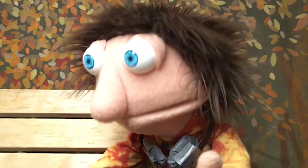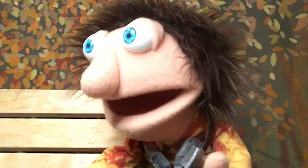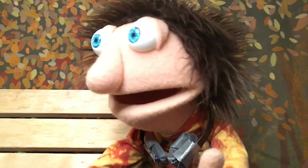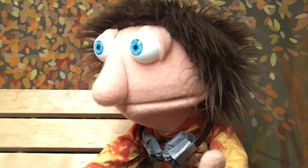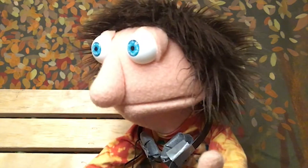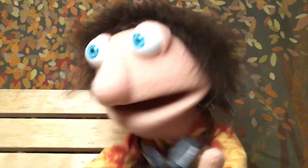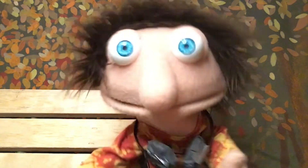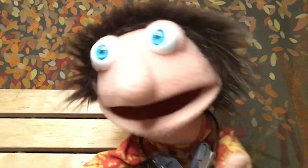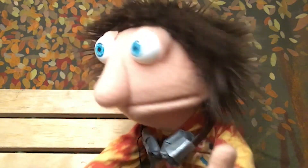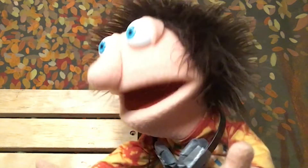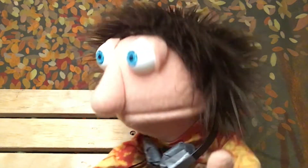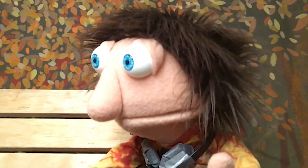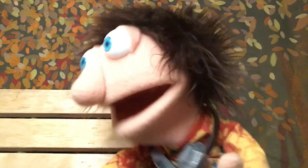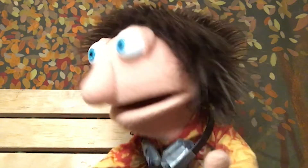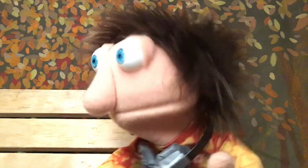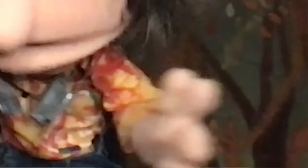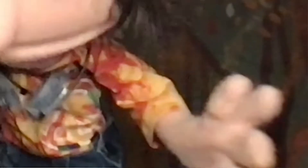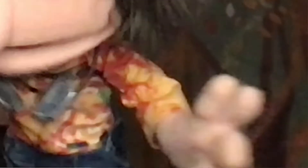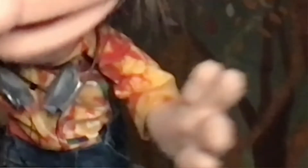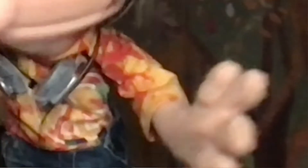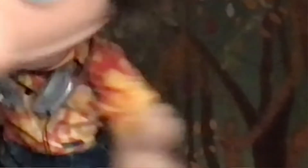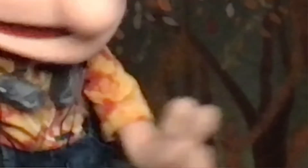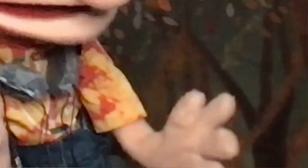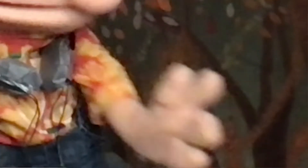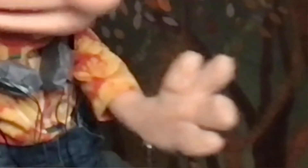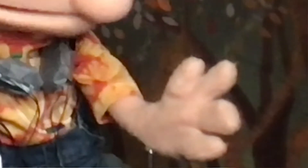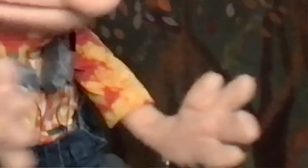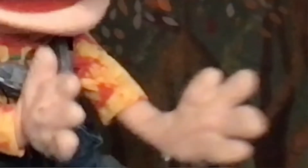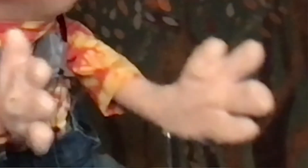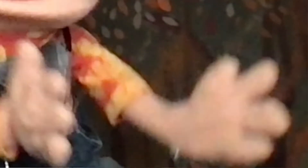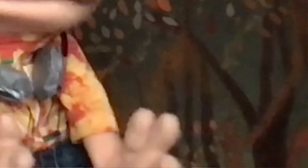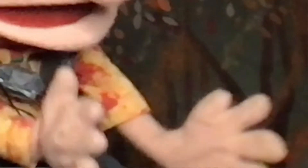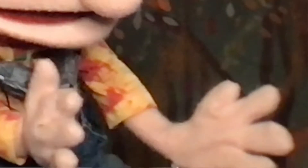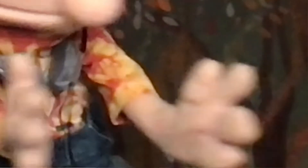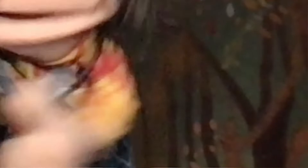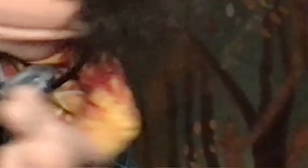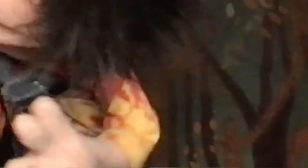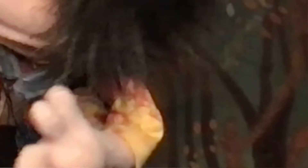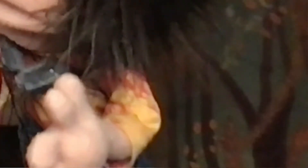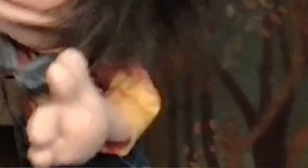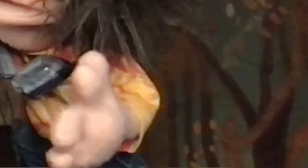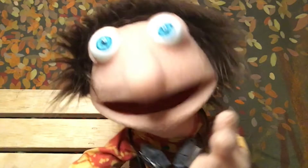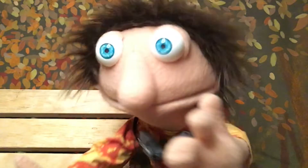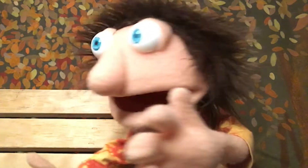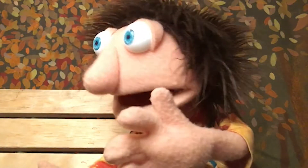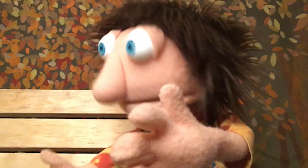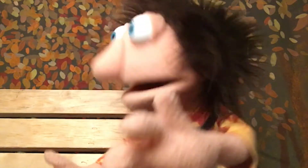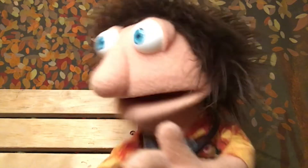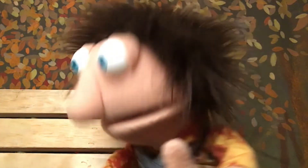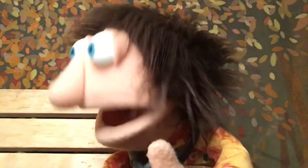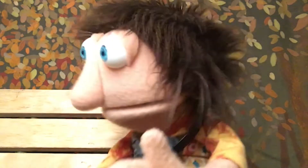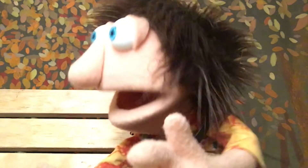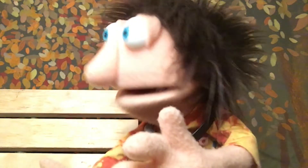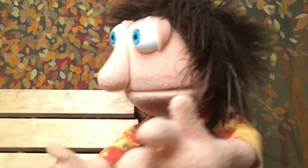bitch-ass dog. I couldn't eat. I couldn't sleep. He was really messing with my life. I had to do something. So I thought about it, and